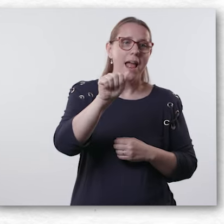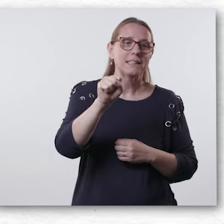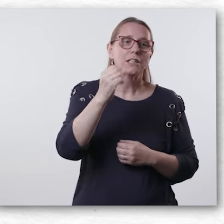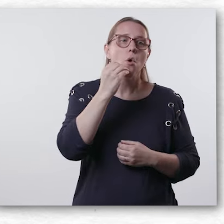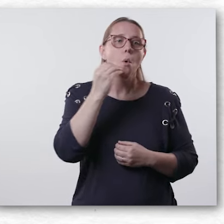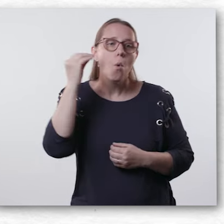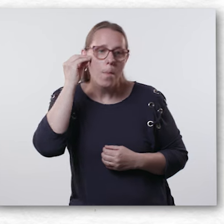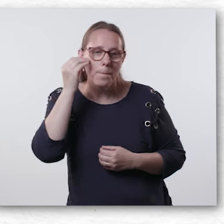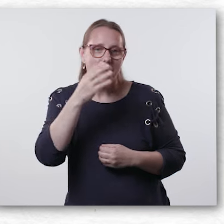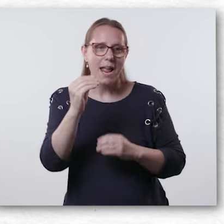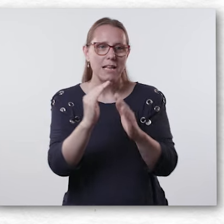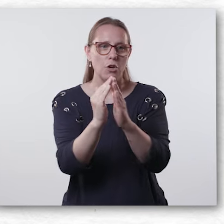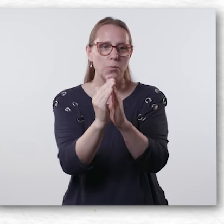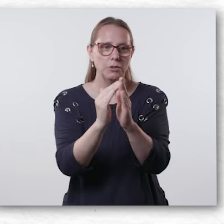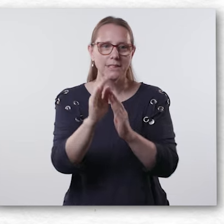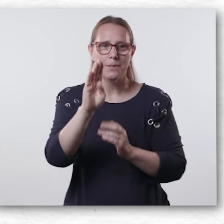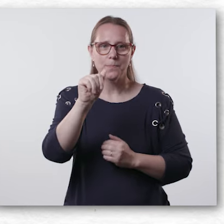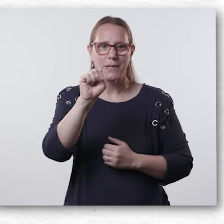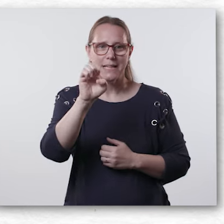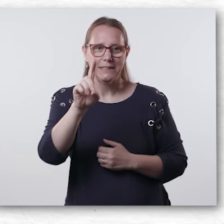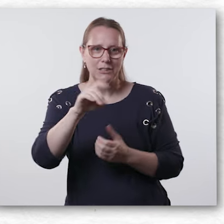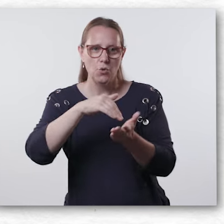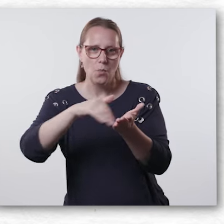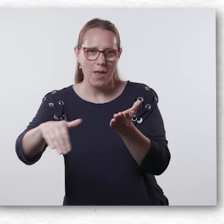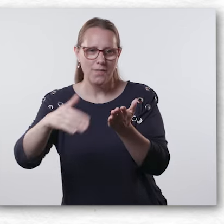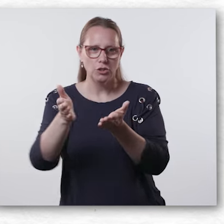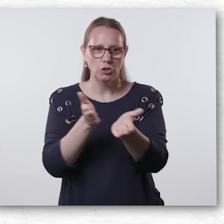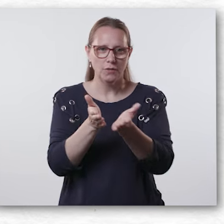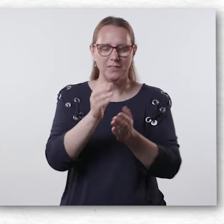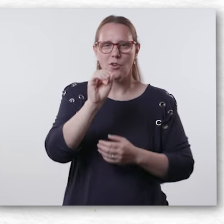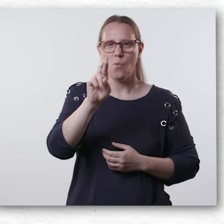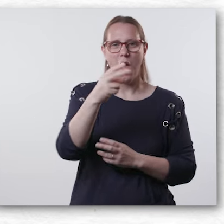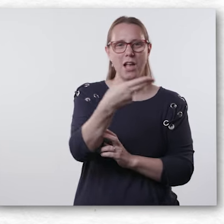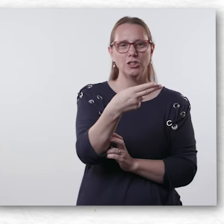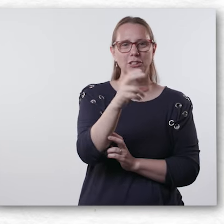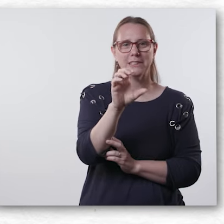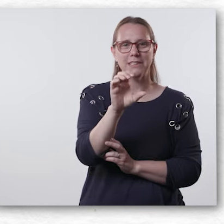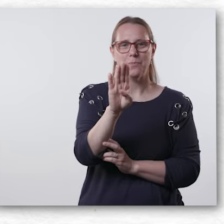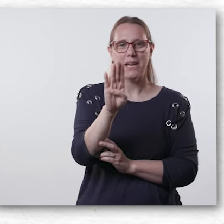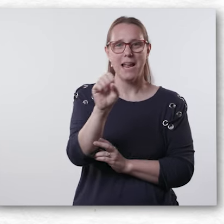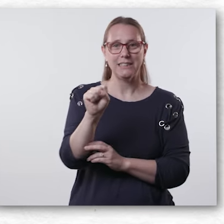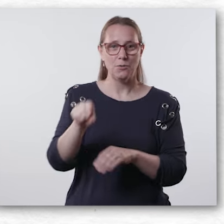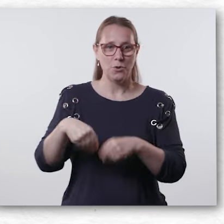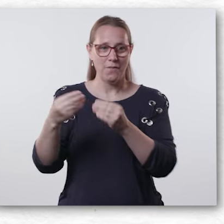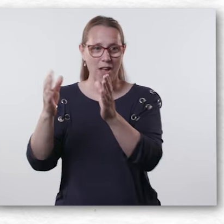home and community-based waiver services, or HCBS providers.